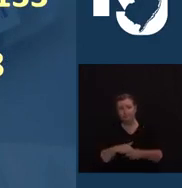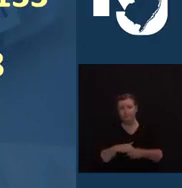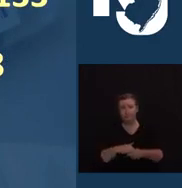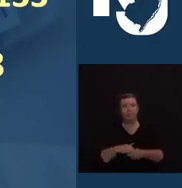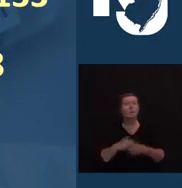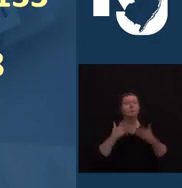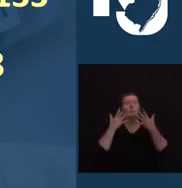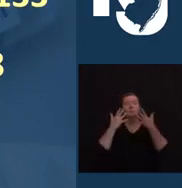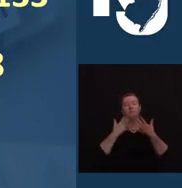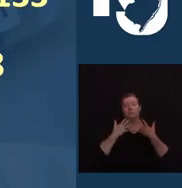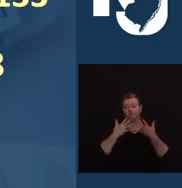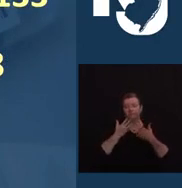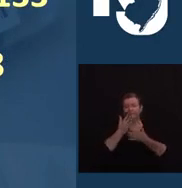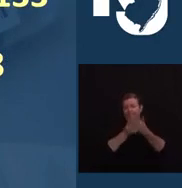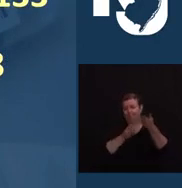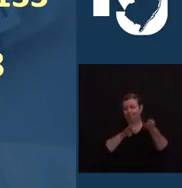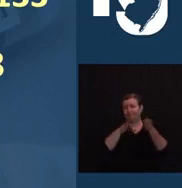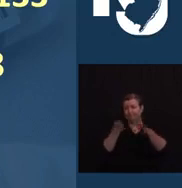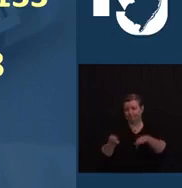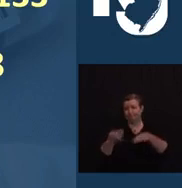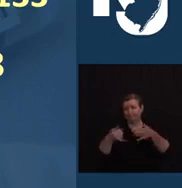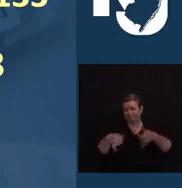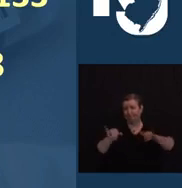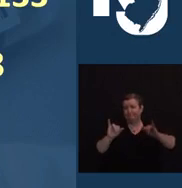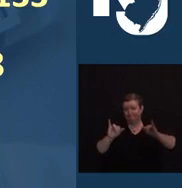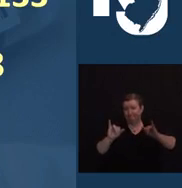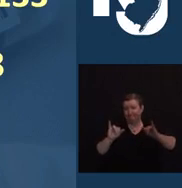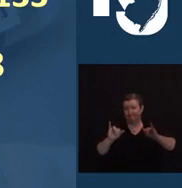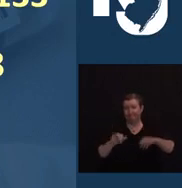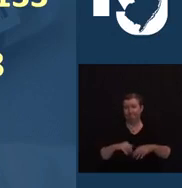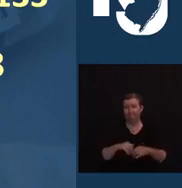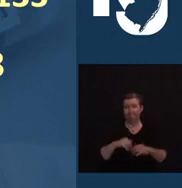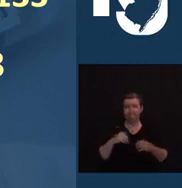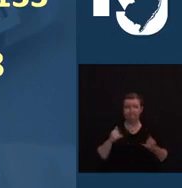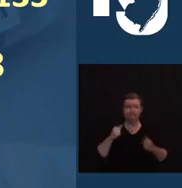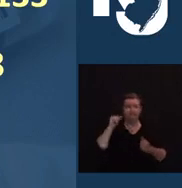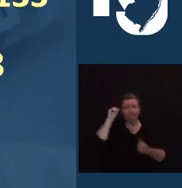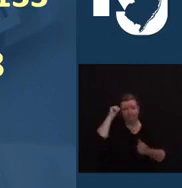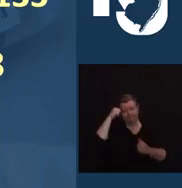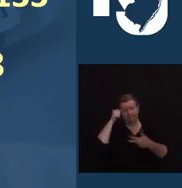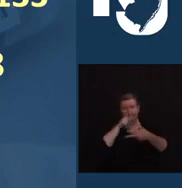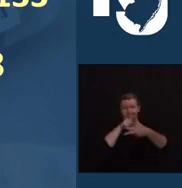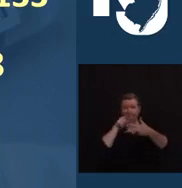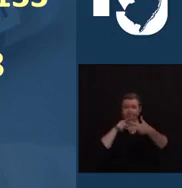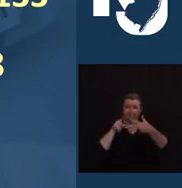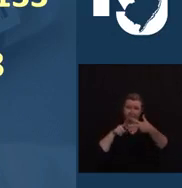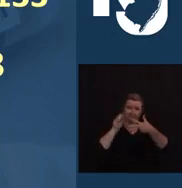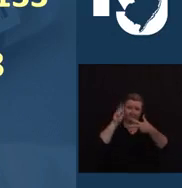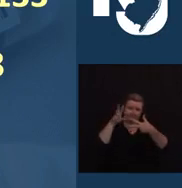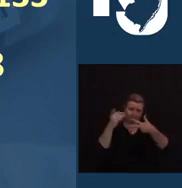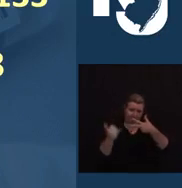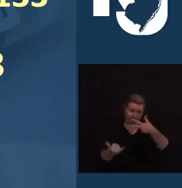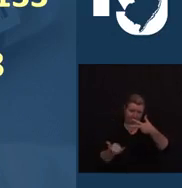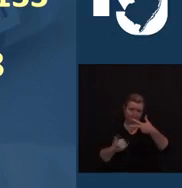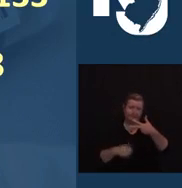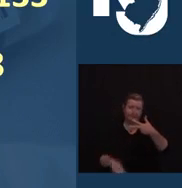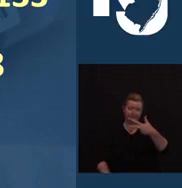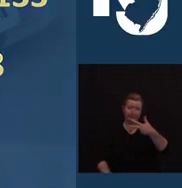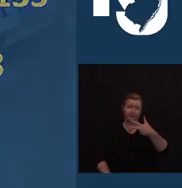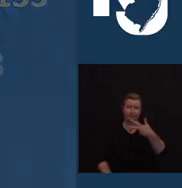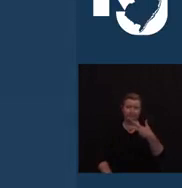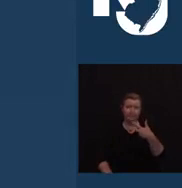of life. And with that, let's take a moment to reflect on 3 more of those we've lost over the past 18